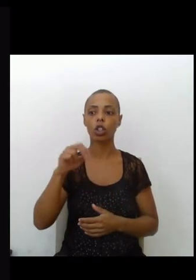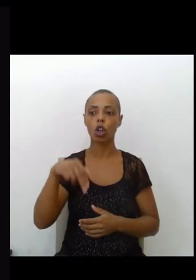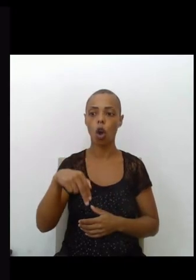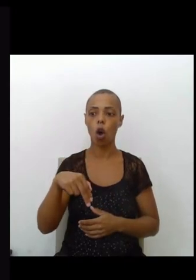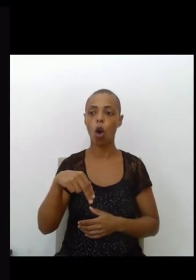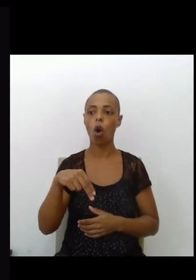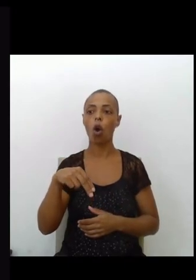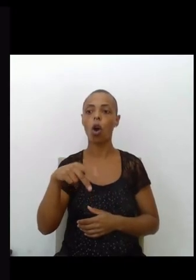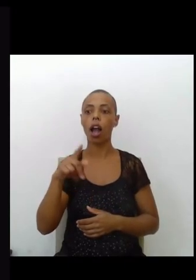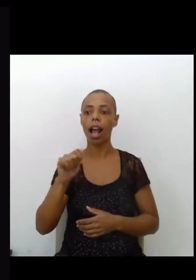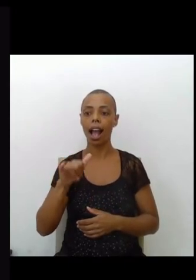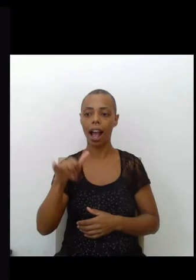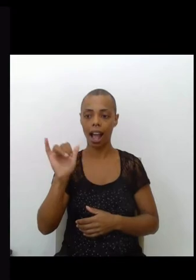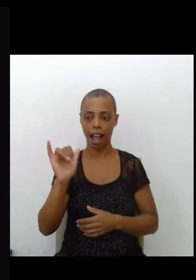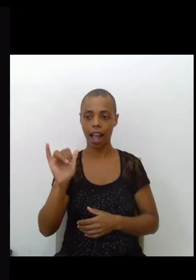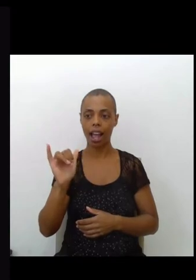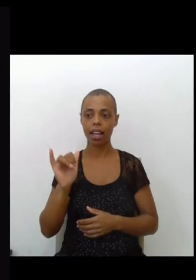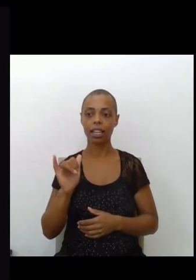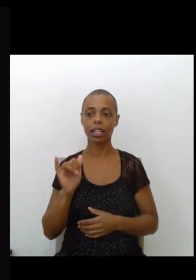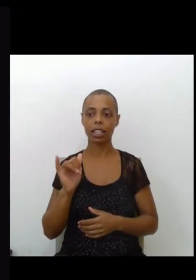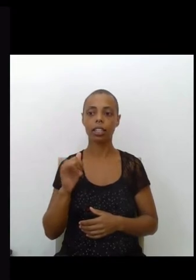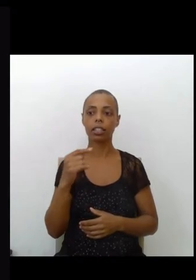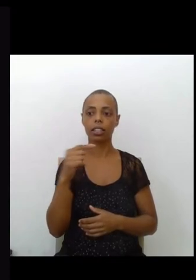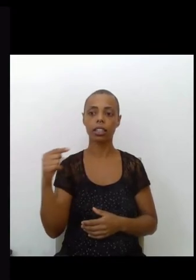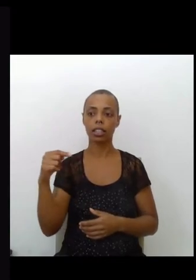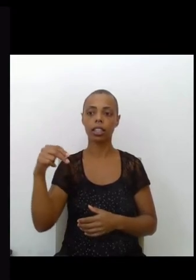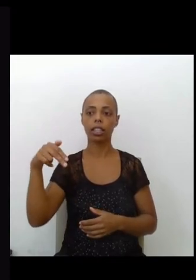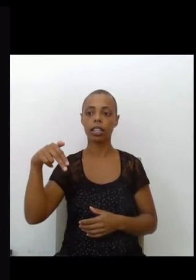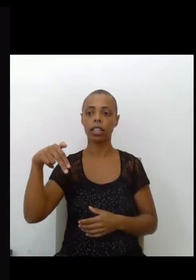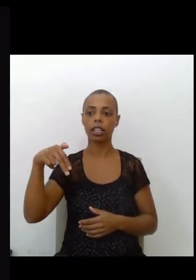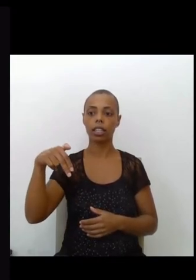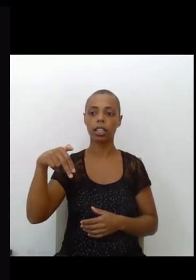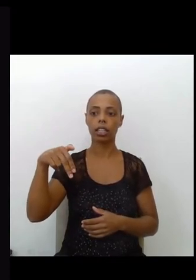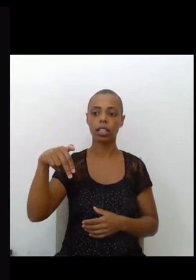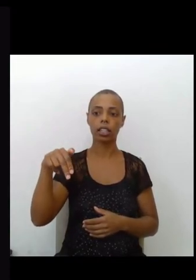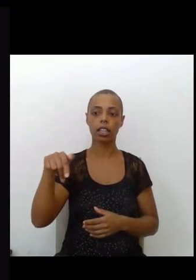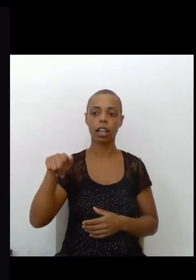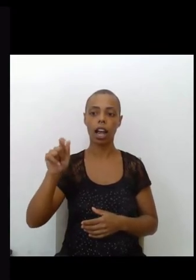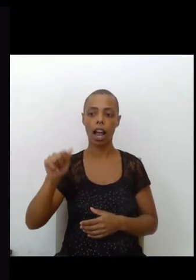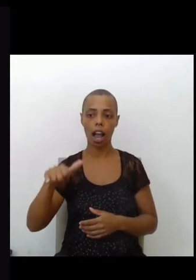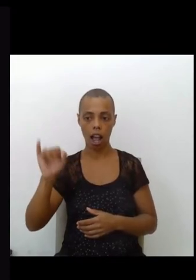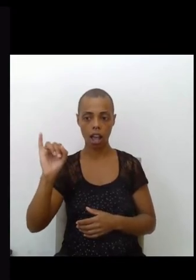huga's woven Tapestry on canvas a